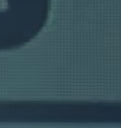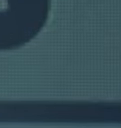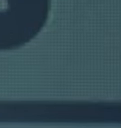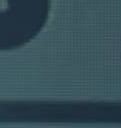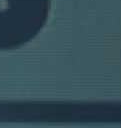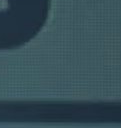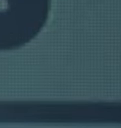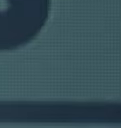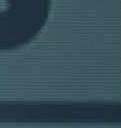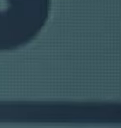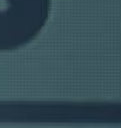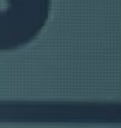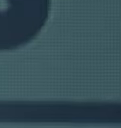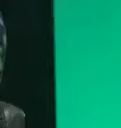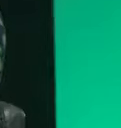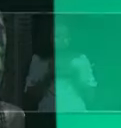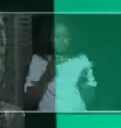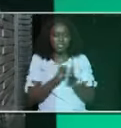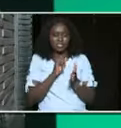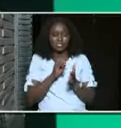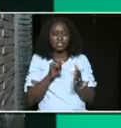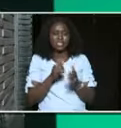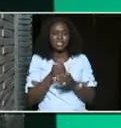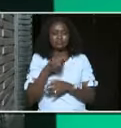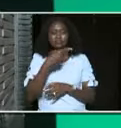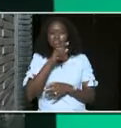could be said to engender unity within the system.